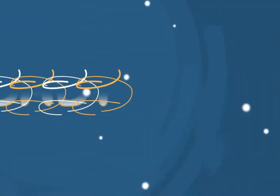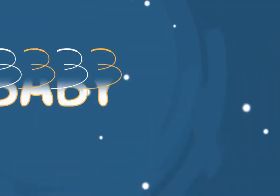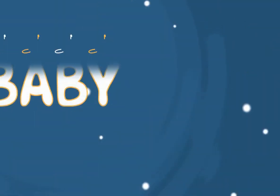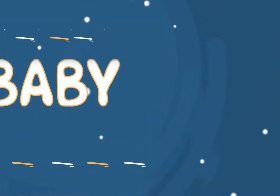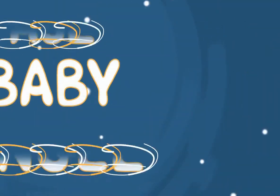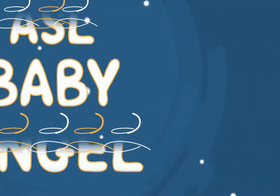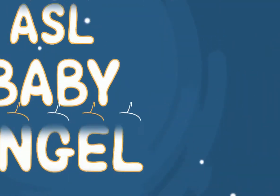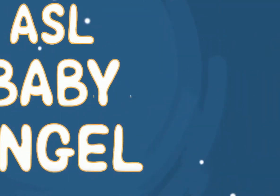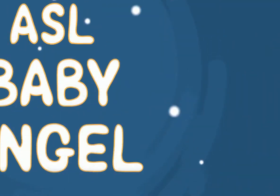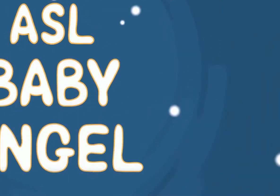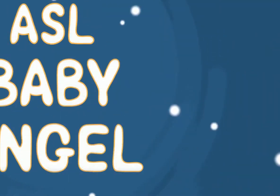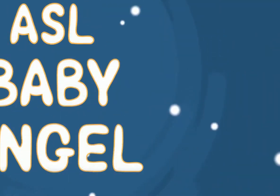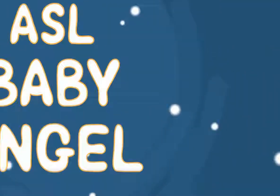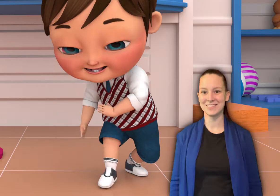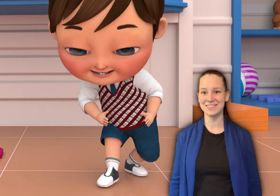schedule.